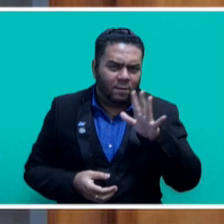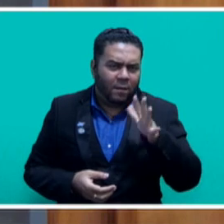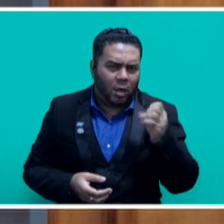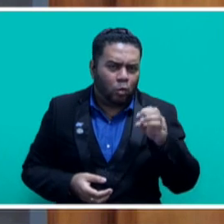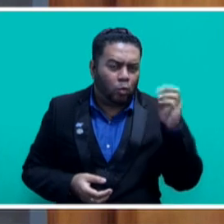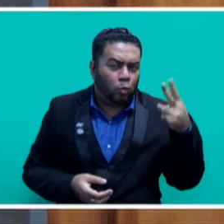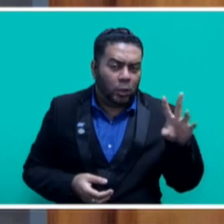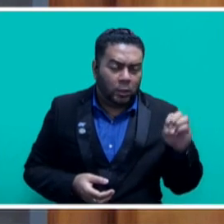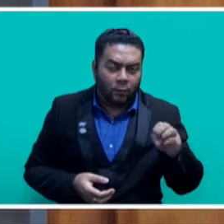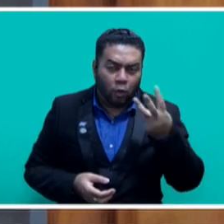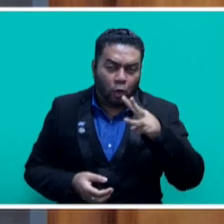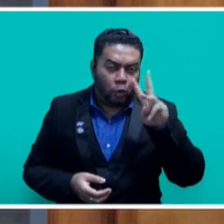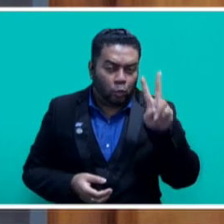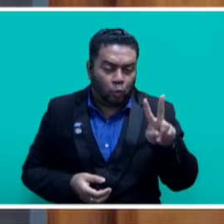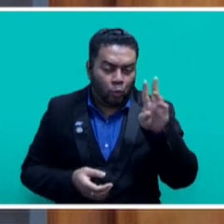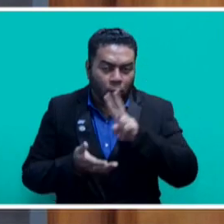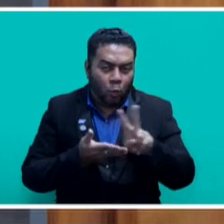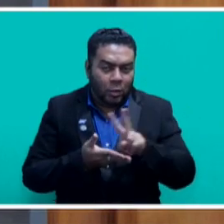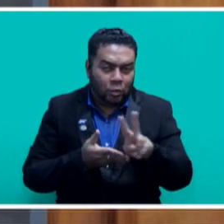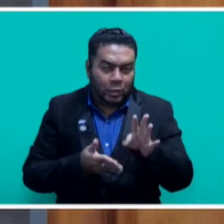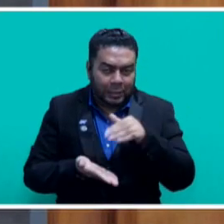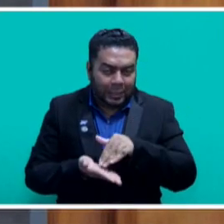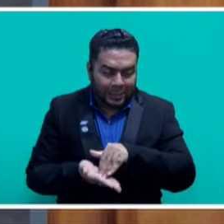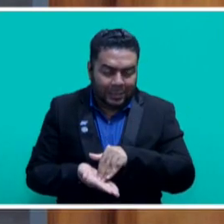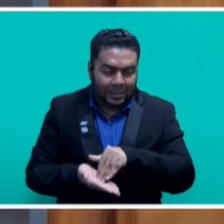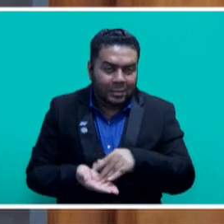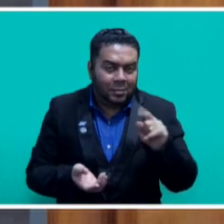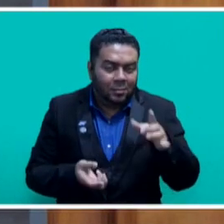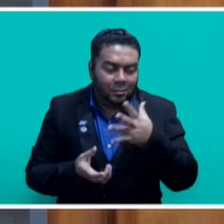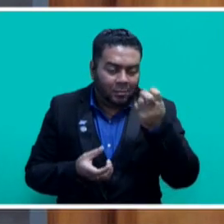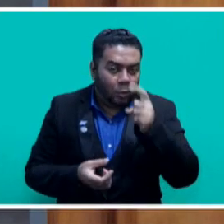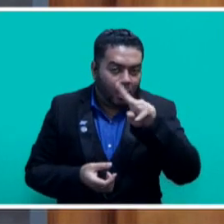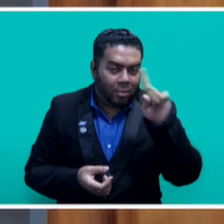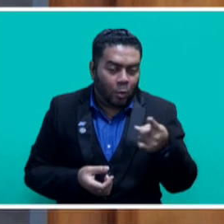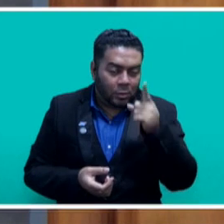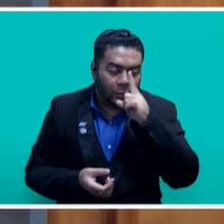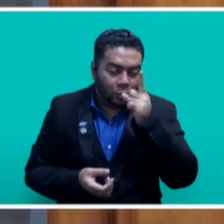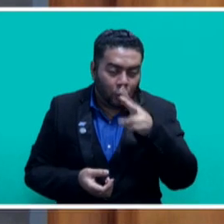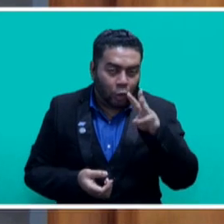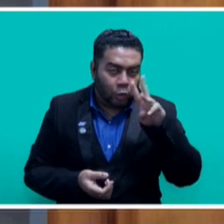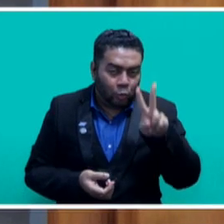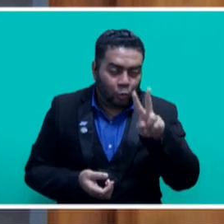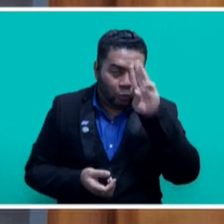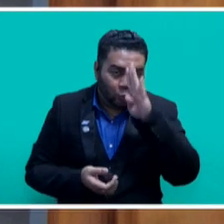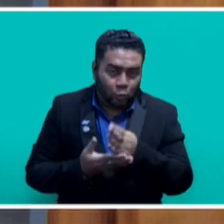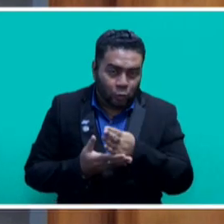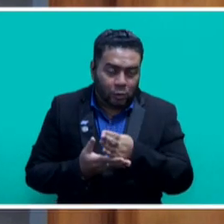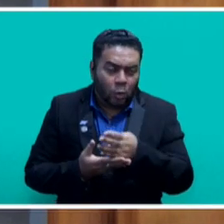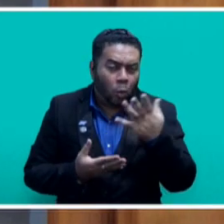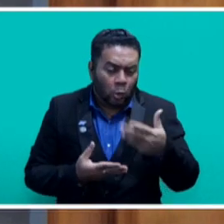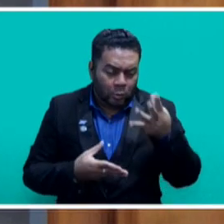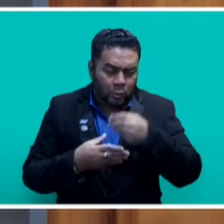690,520 for 32 vocational centers. This will cater for 1,032 students on an